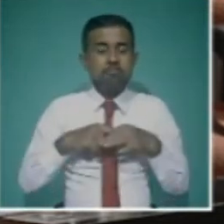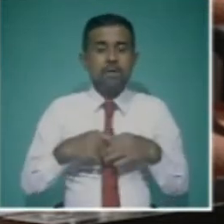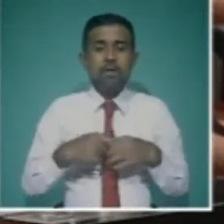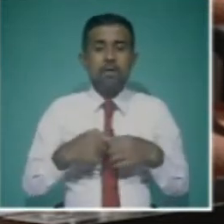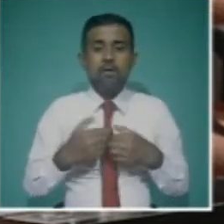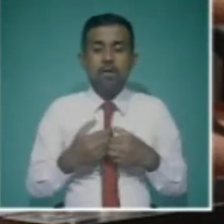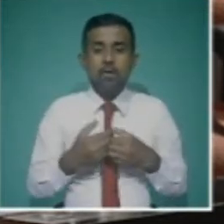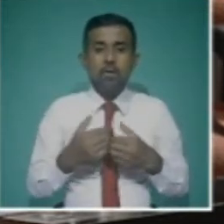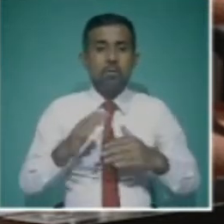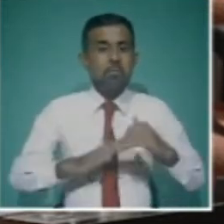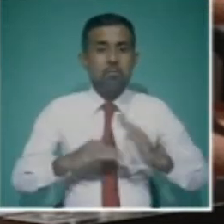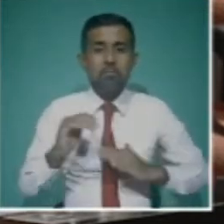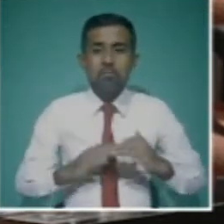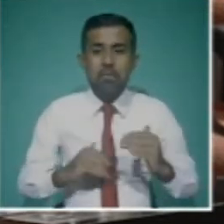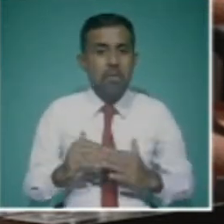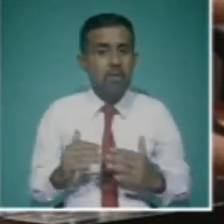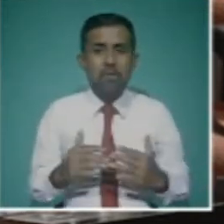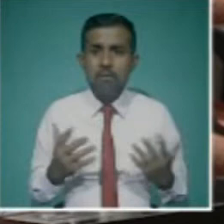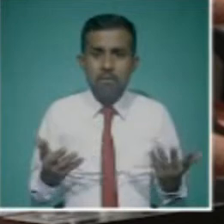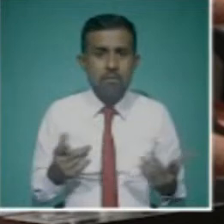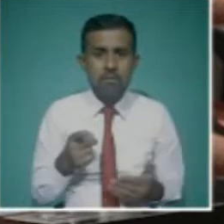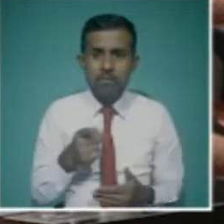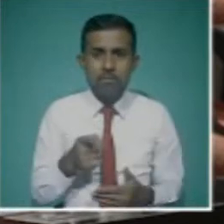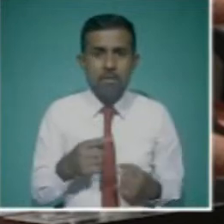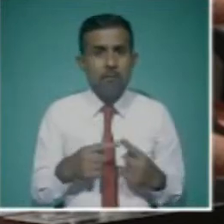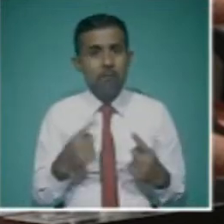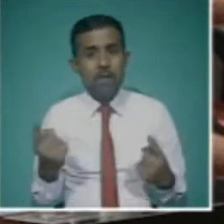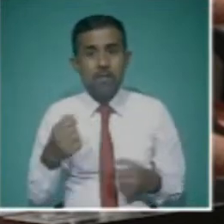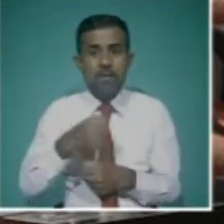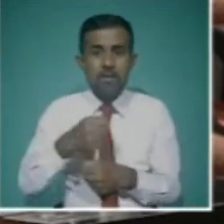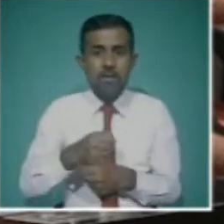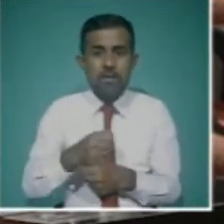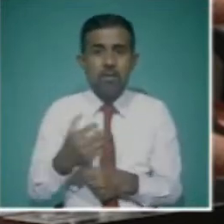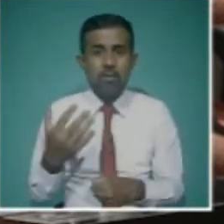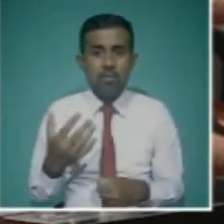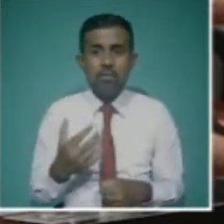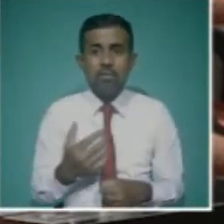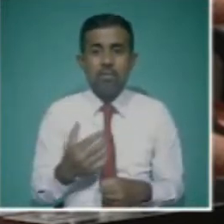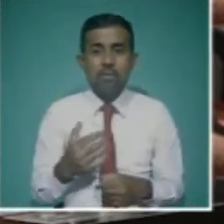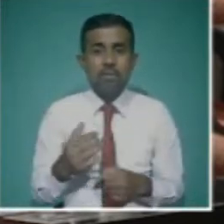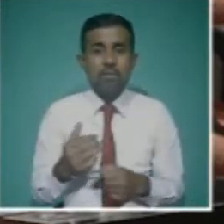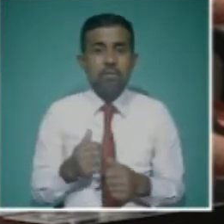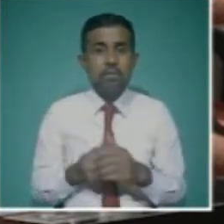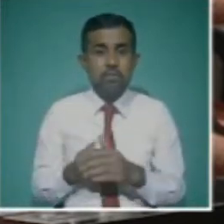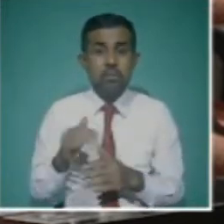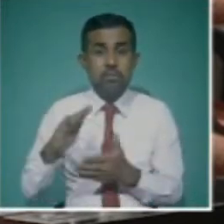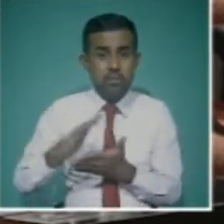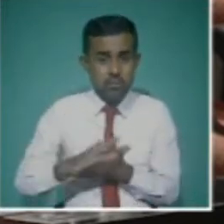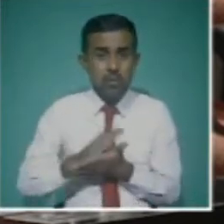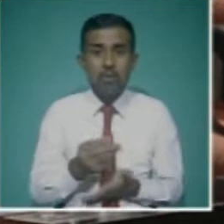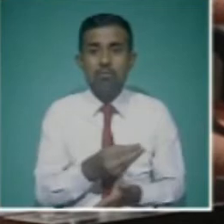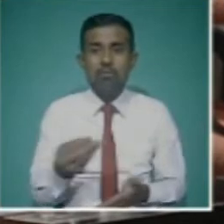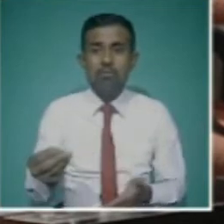in supporting a separate state and an armed struggle. And it is in